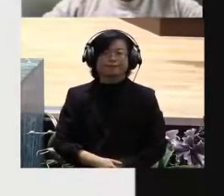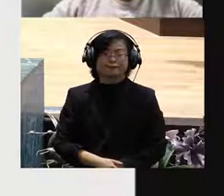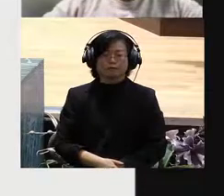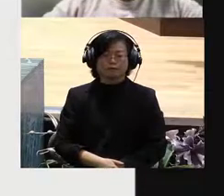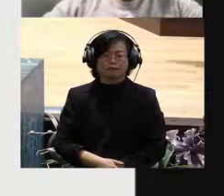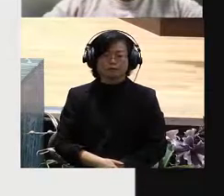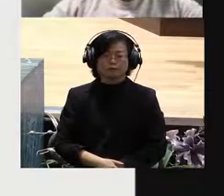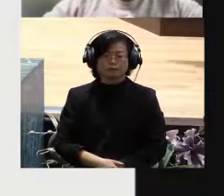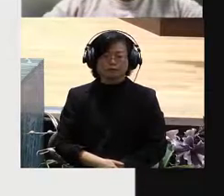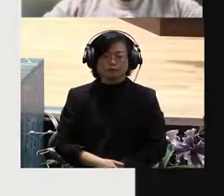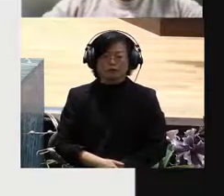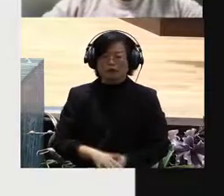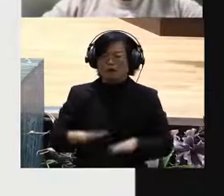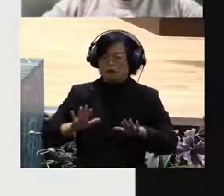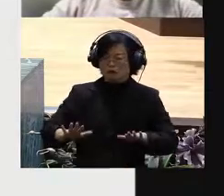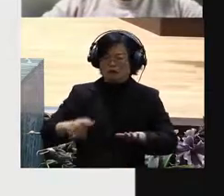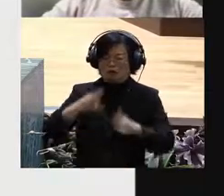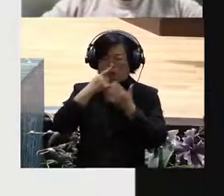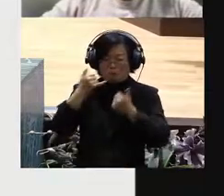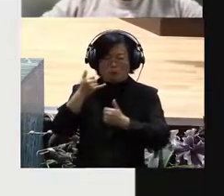still ranks at